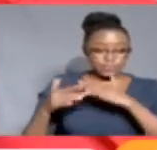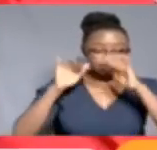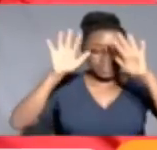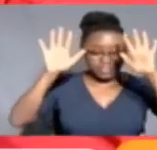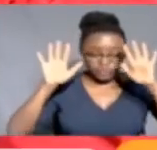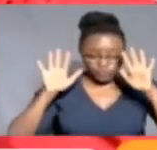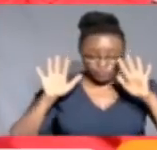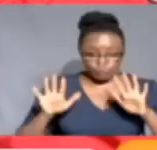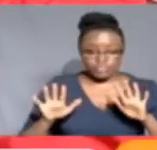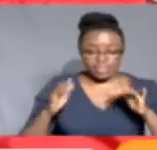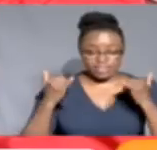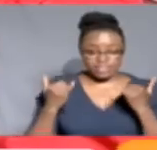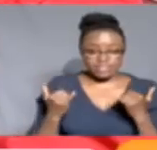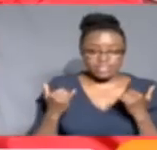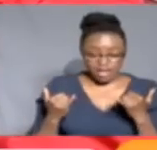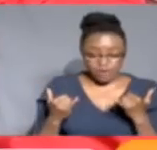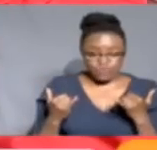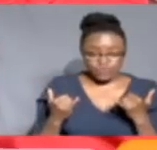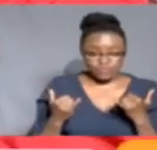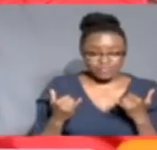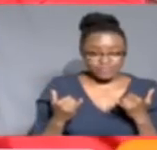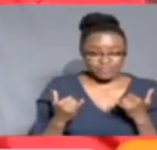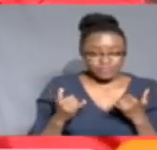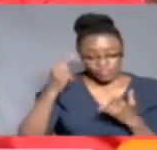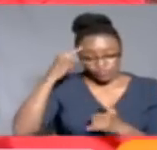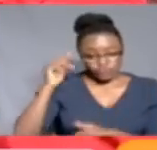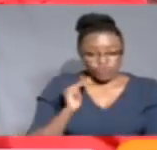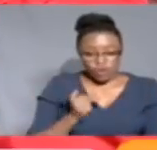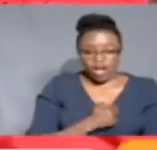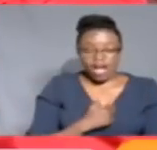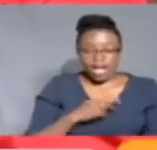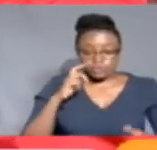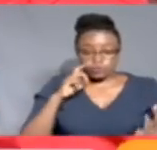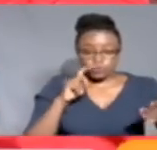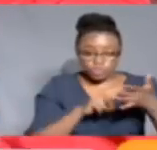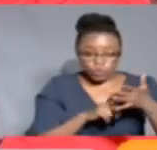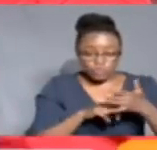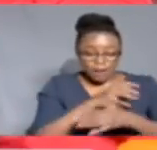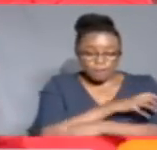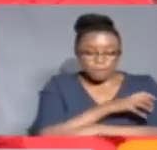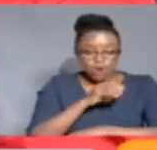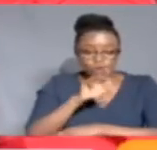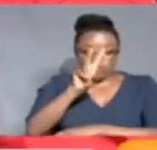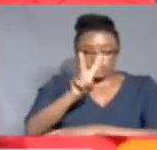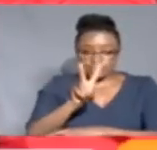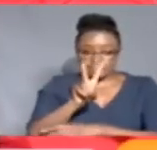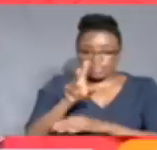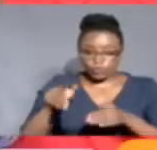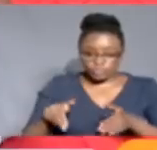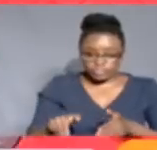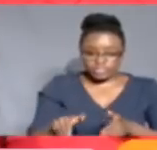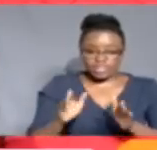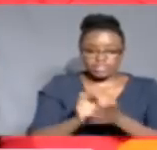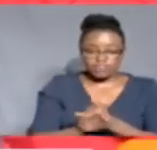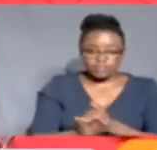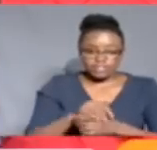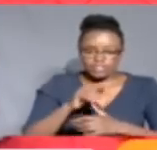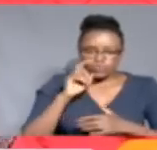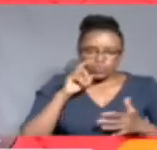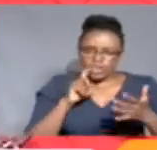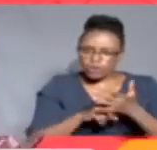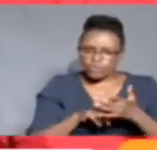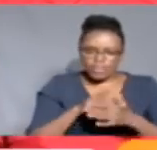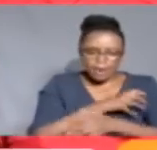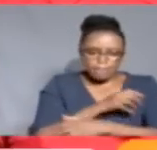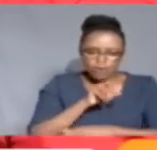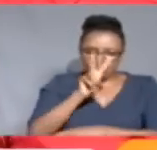important, Victoria, here, is that for us to recognize the power of the second chance. And when you recognize the power